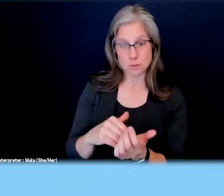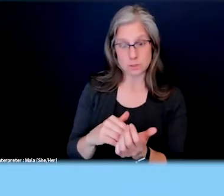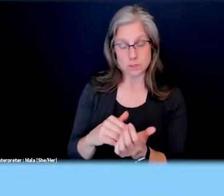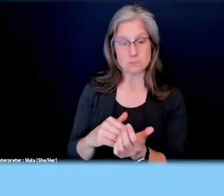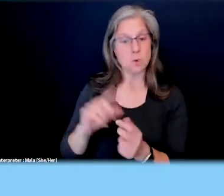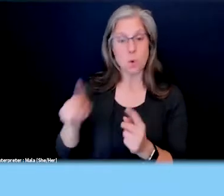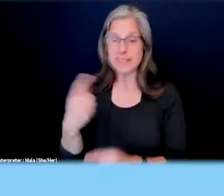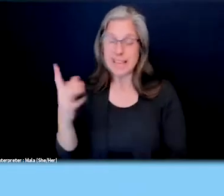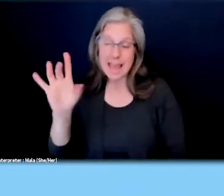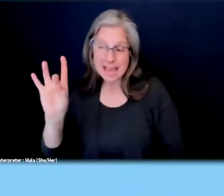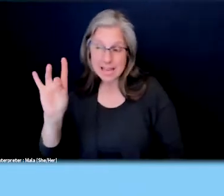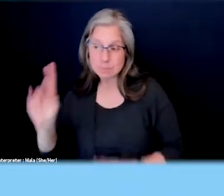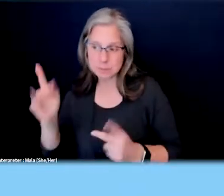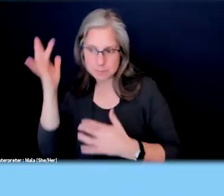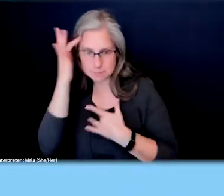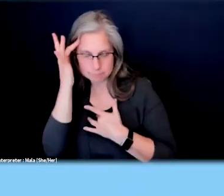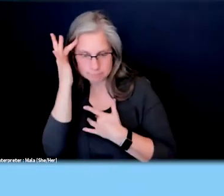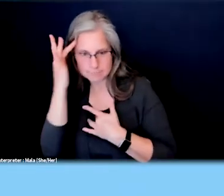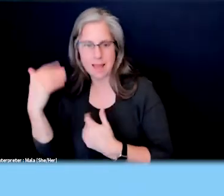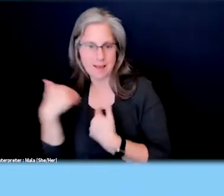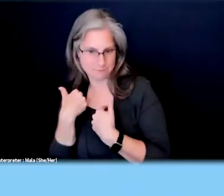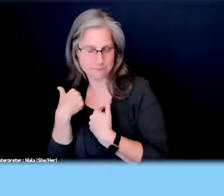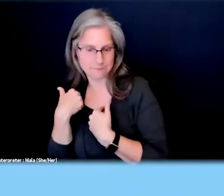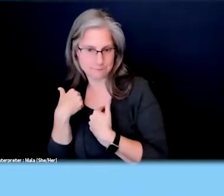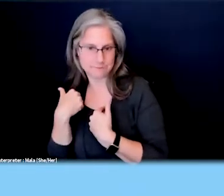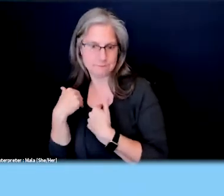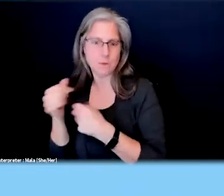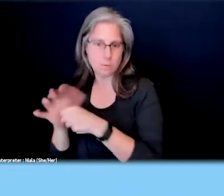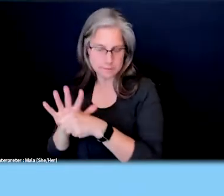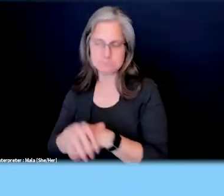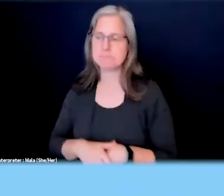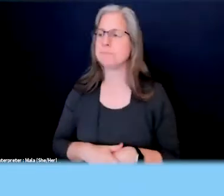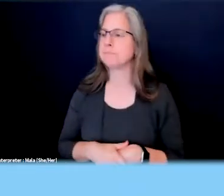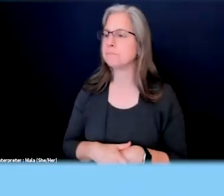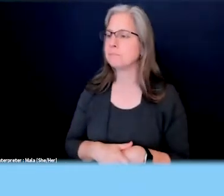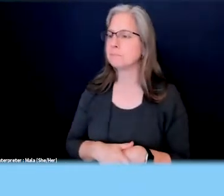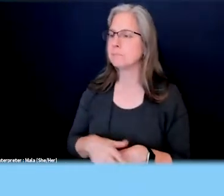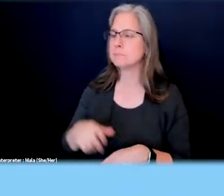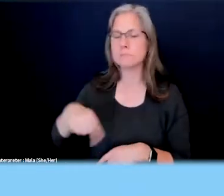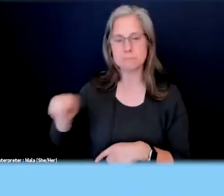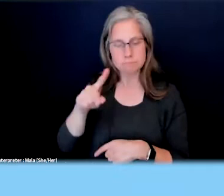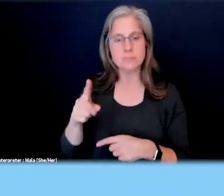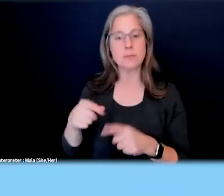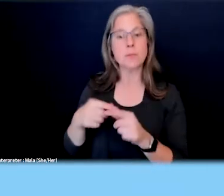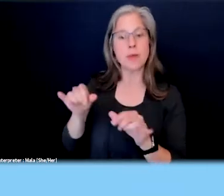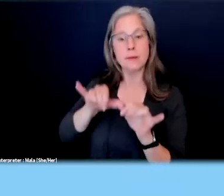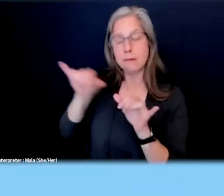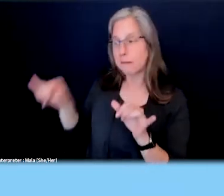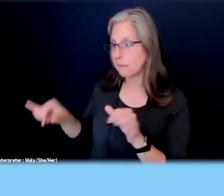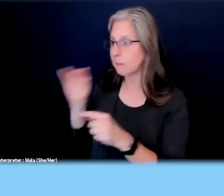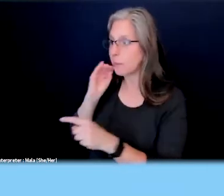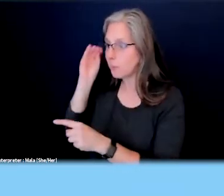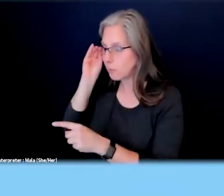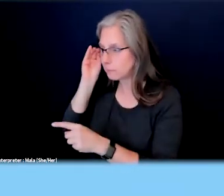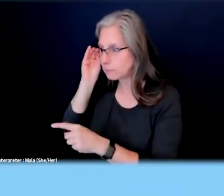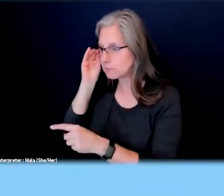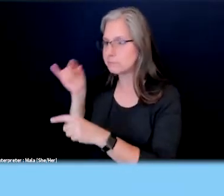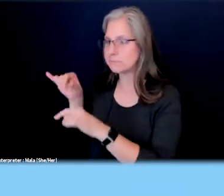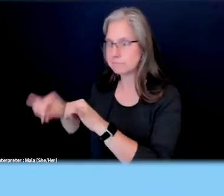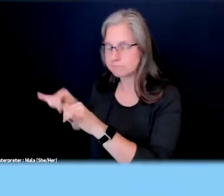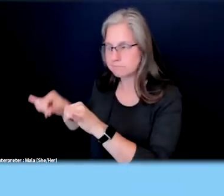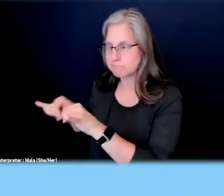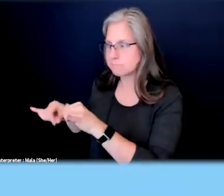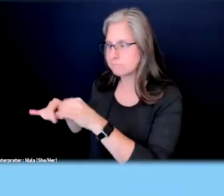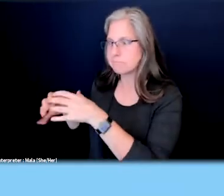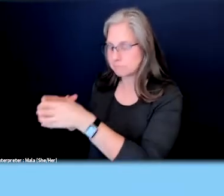positive cases. Those folks then go and complete their quarantine and come back to the school